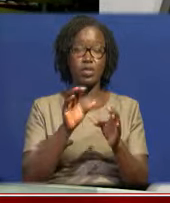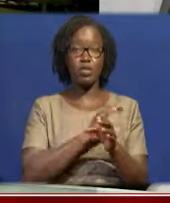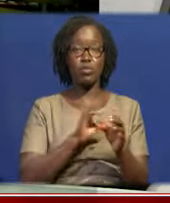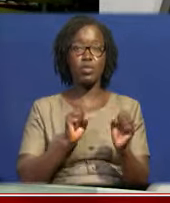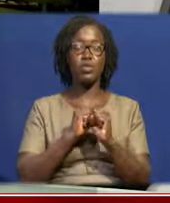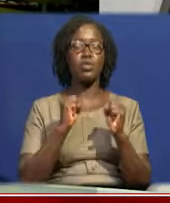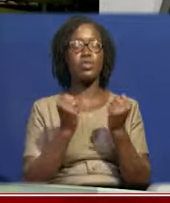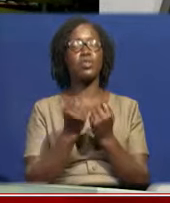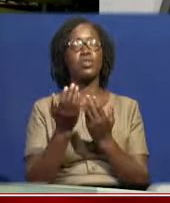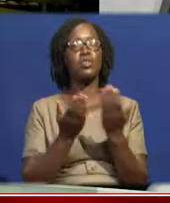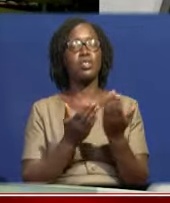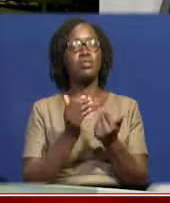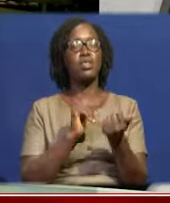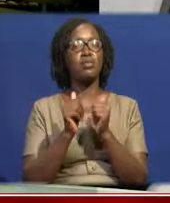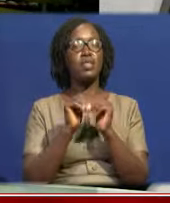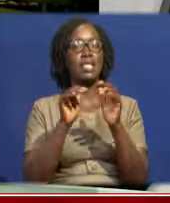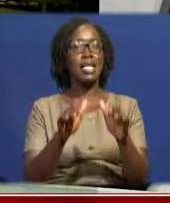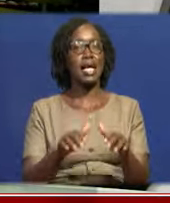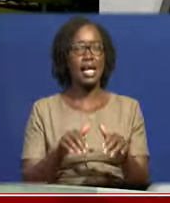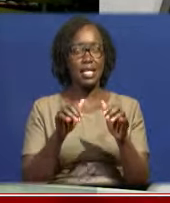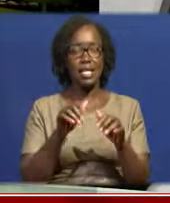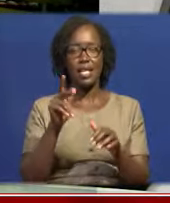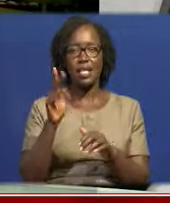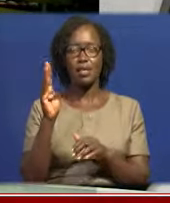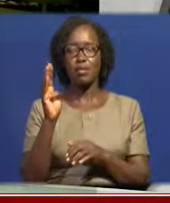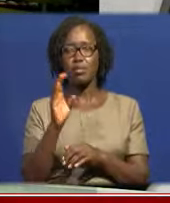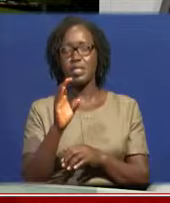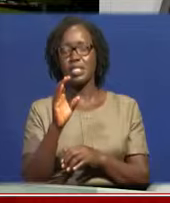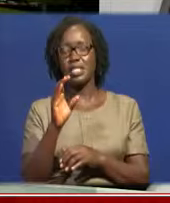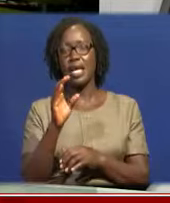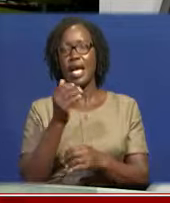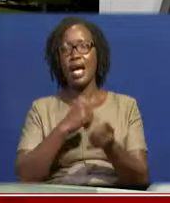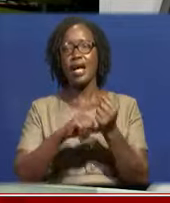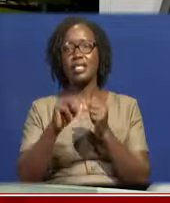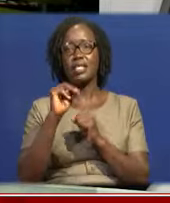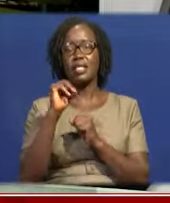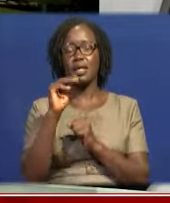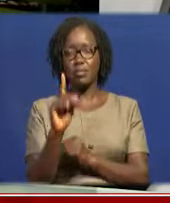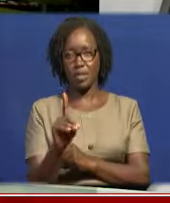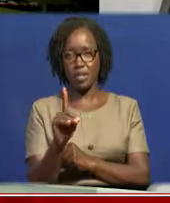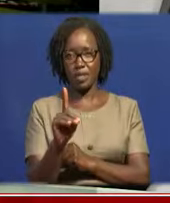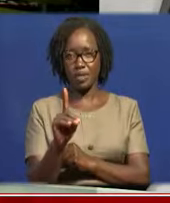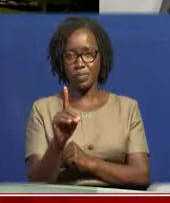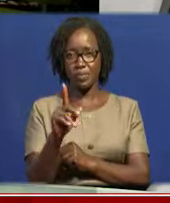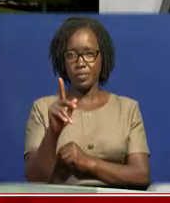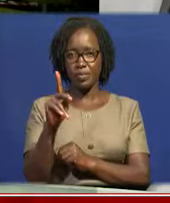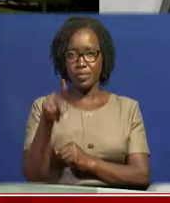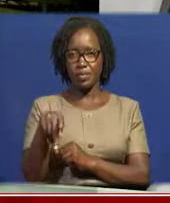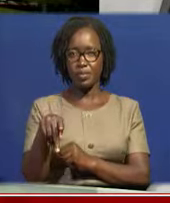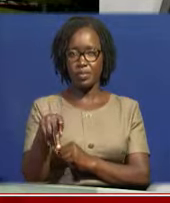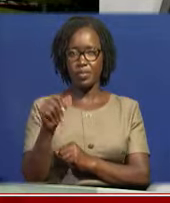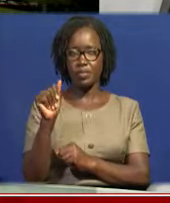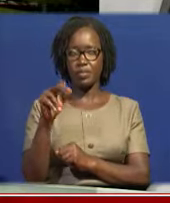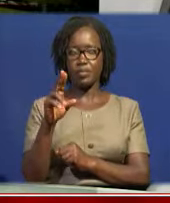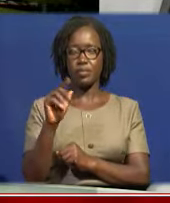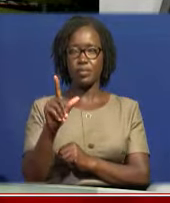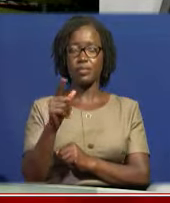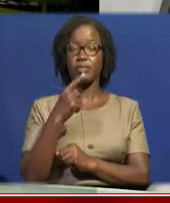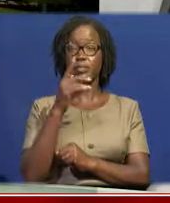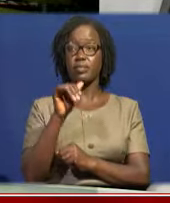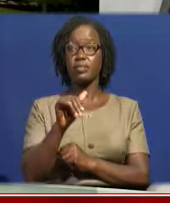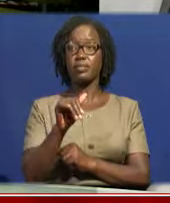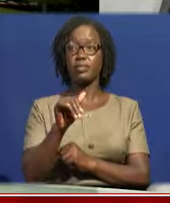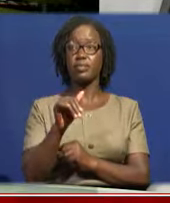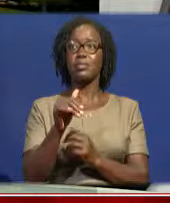Services, Administration and Agriculture, KBC Acting Managing Director Paul Macharia said that the corporation